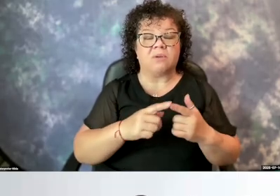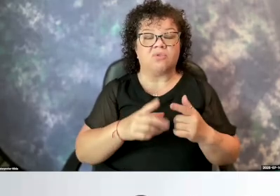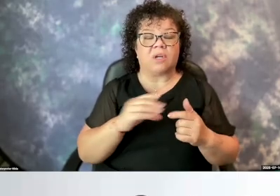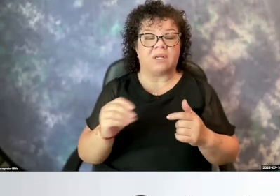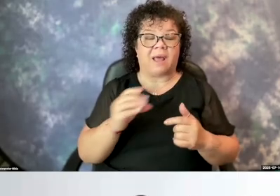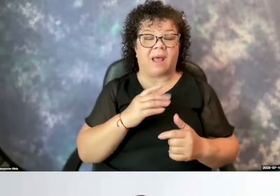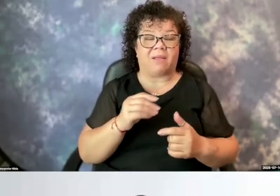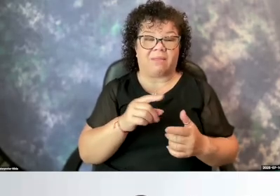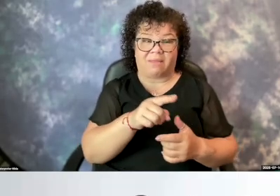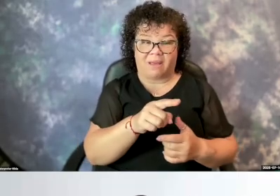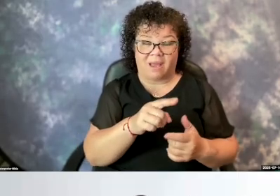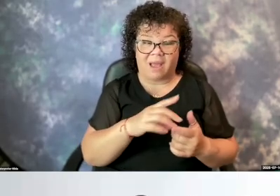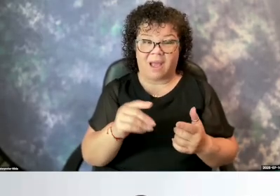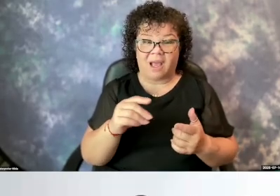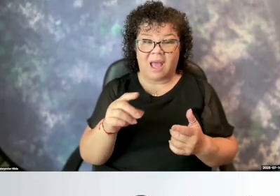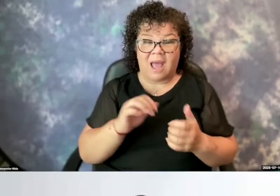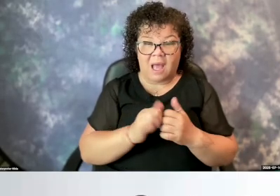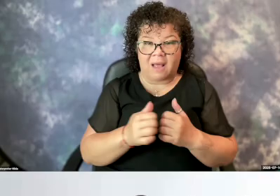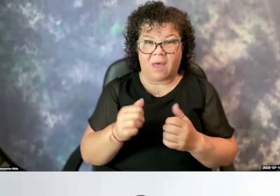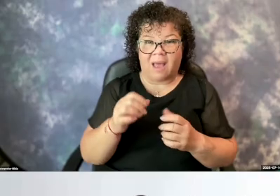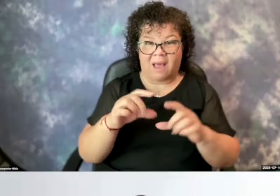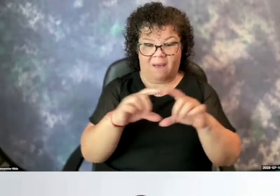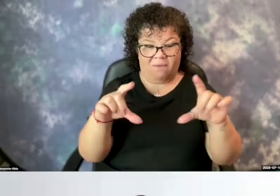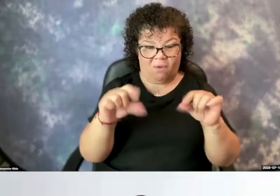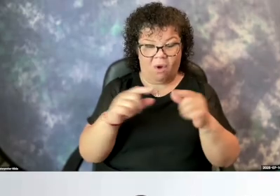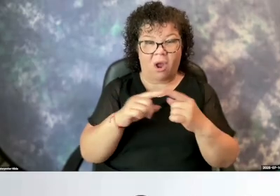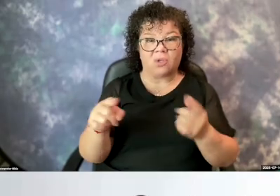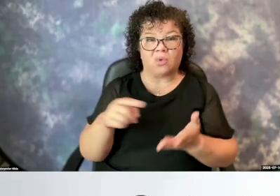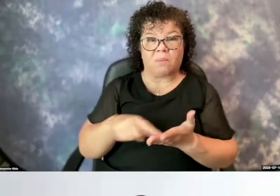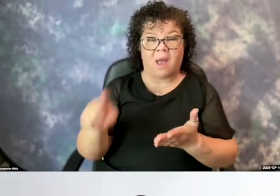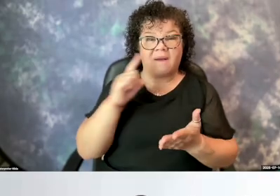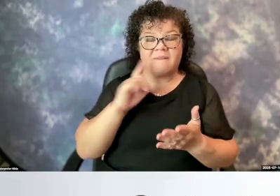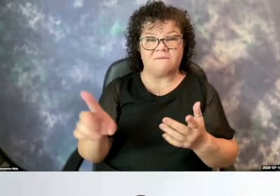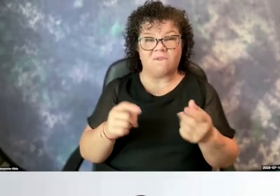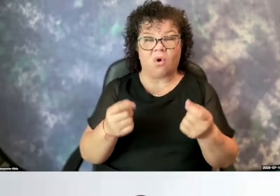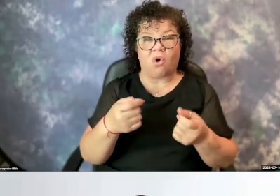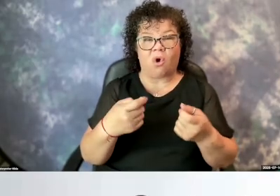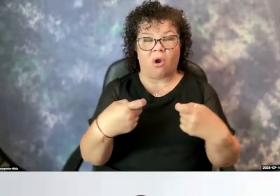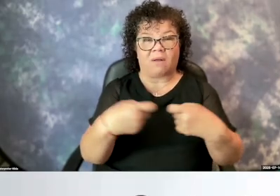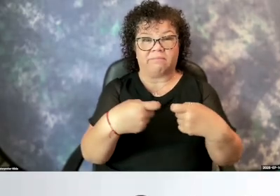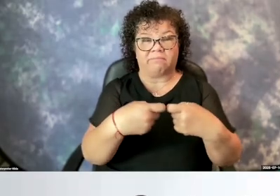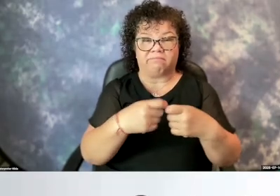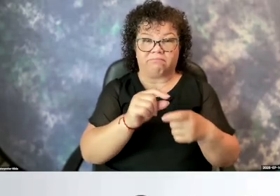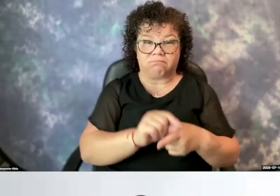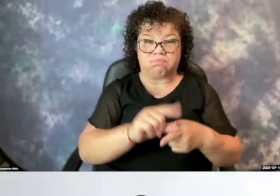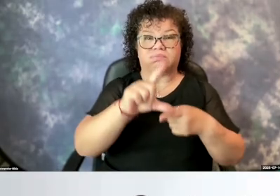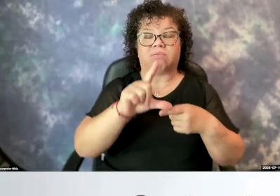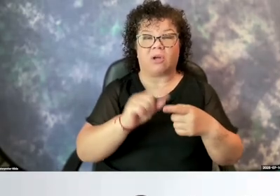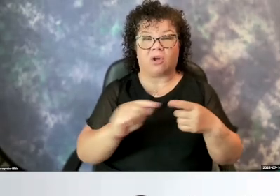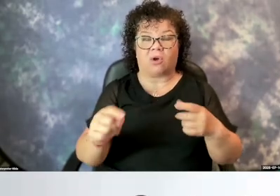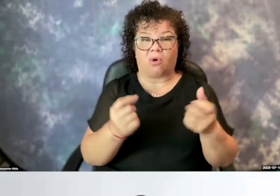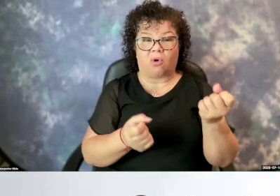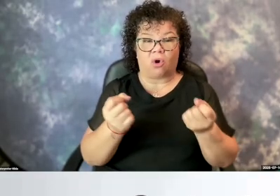CARB and Cal-ITP conducted research about the adoption of contactless payments at EV charger across